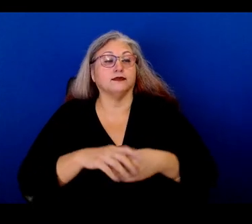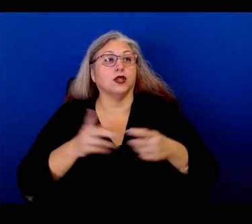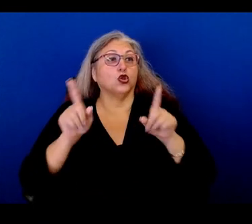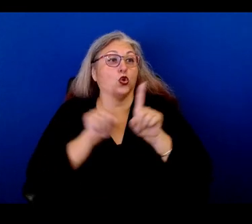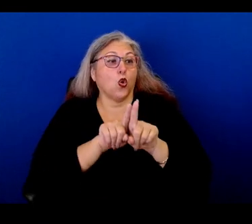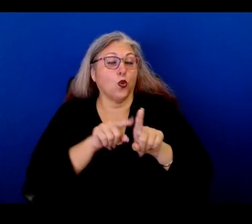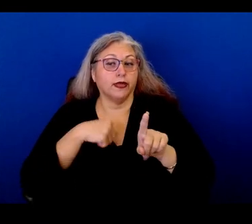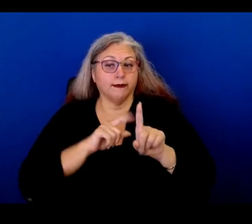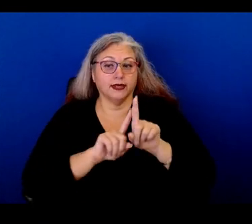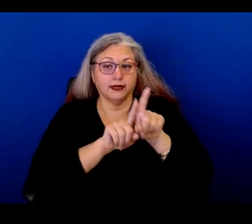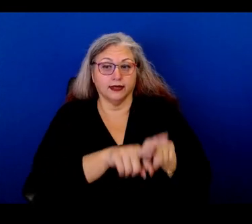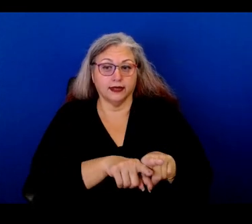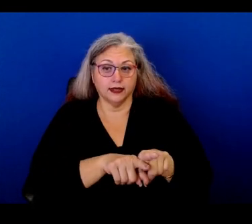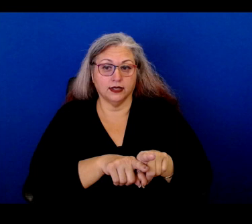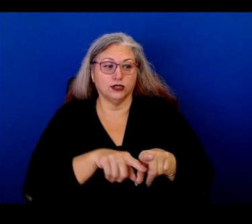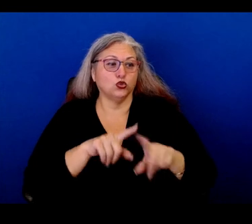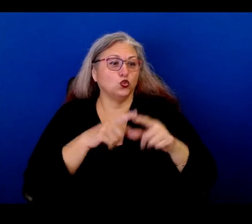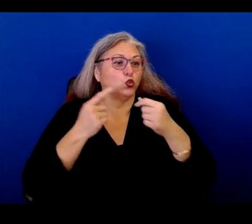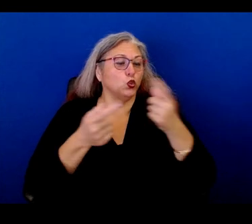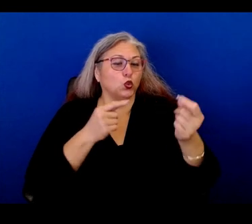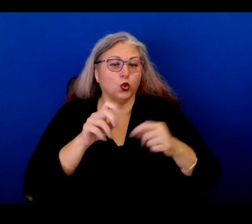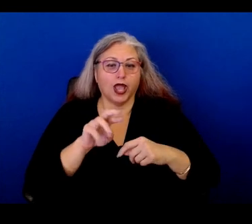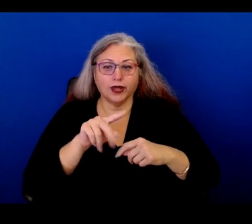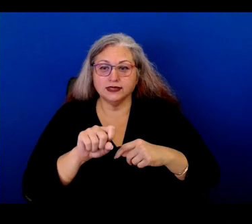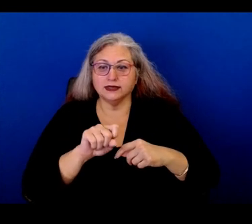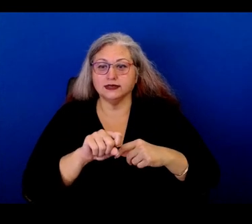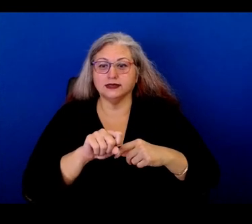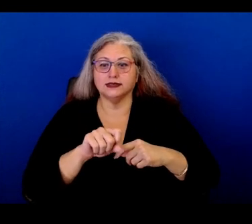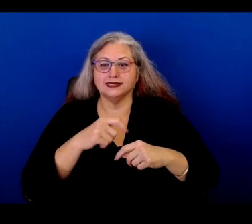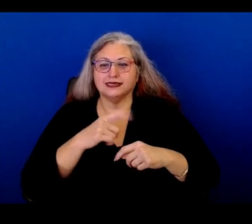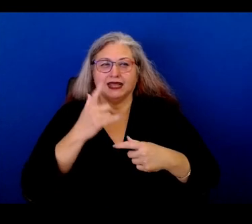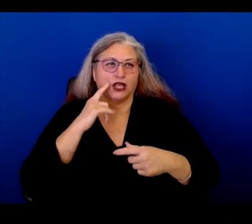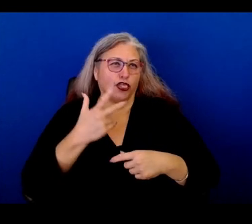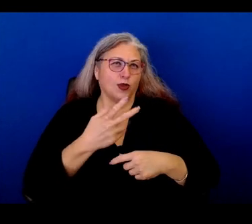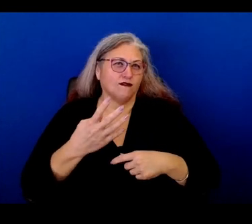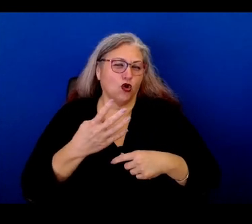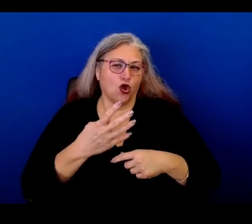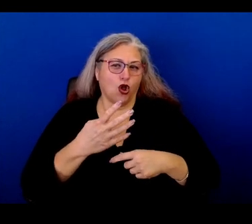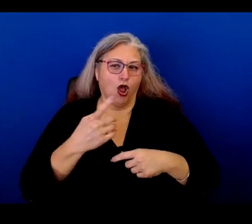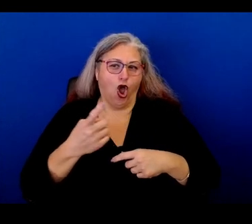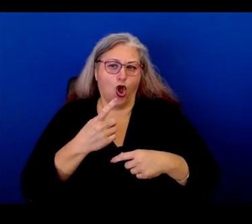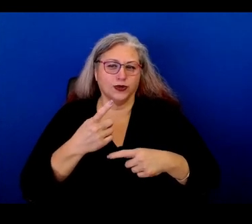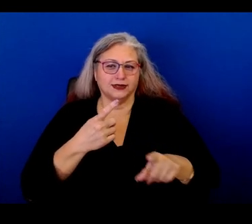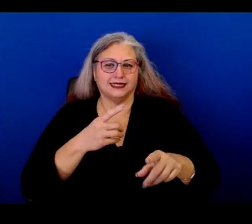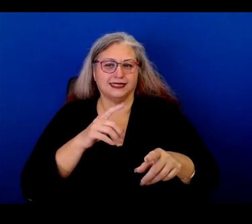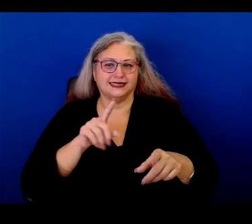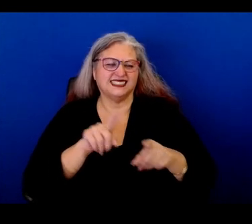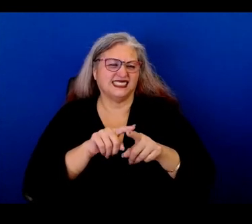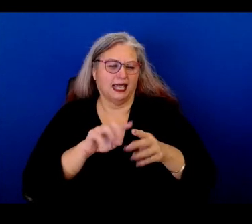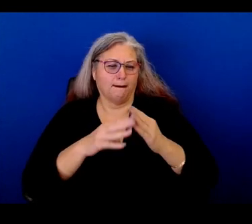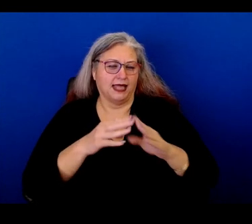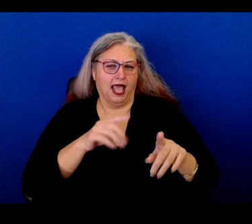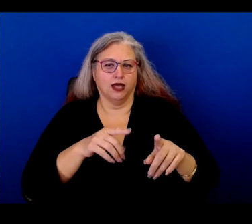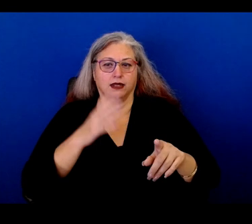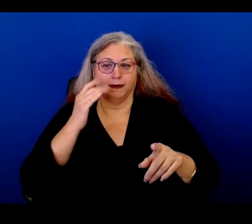me to run errands, like there's three, four errands all in the same